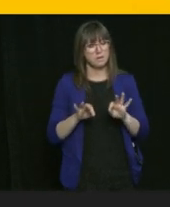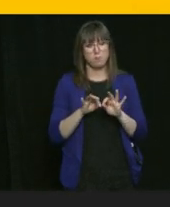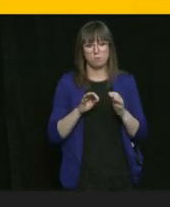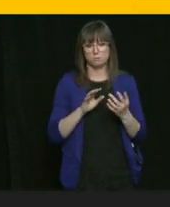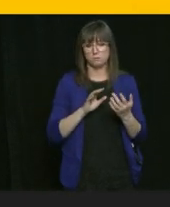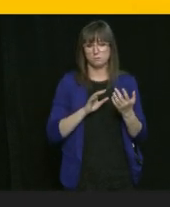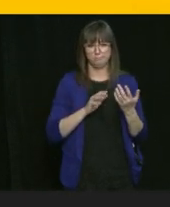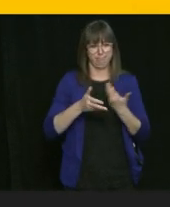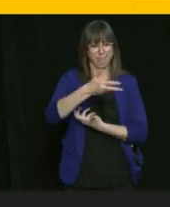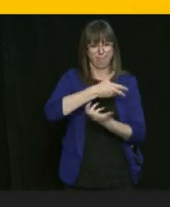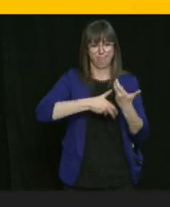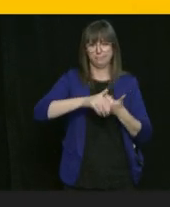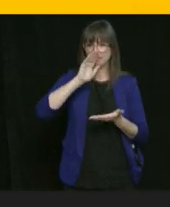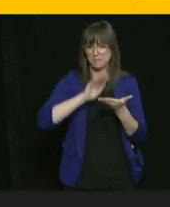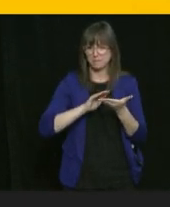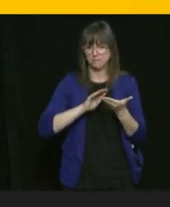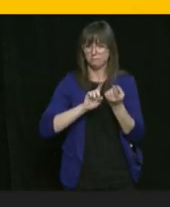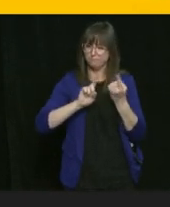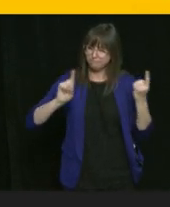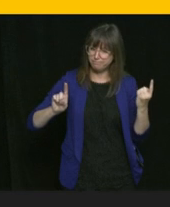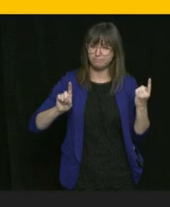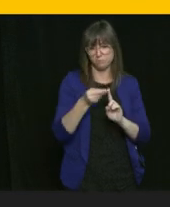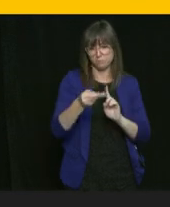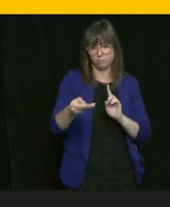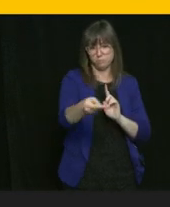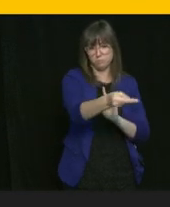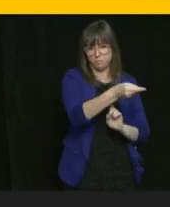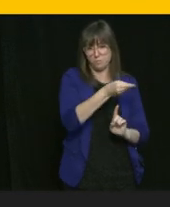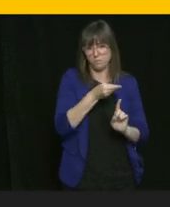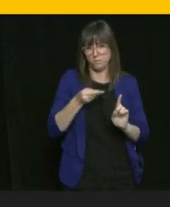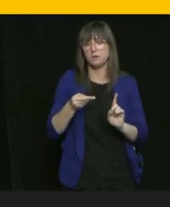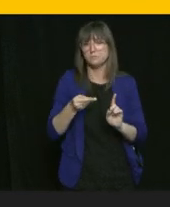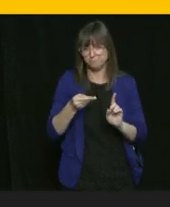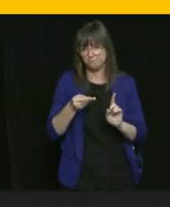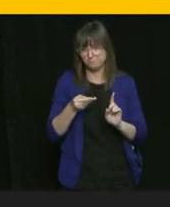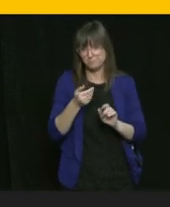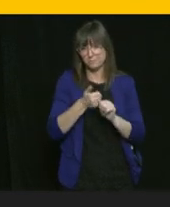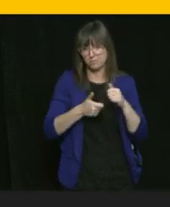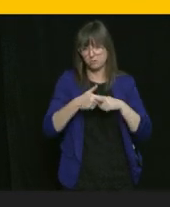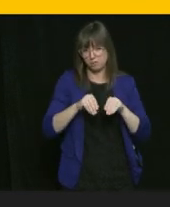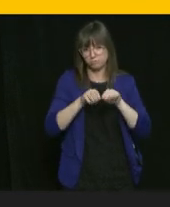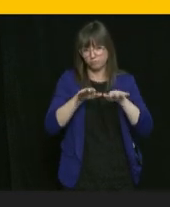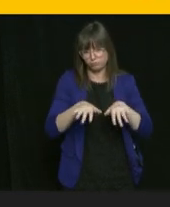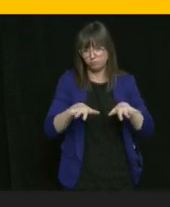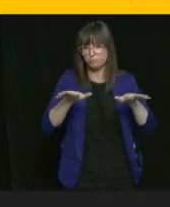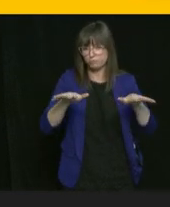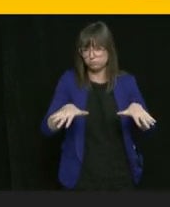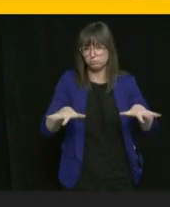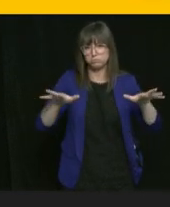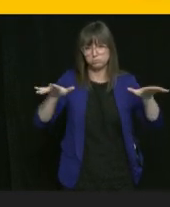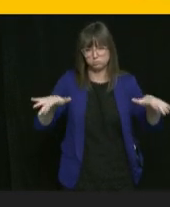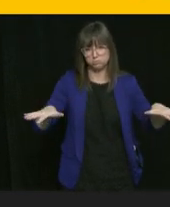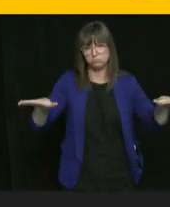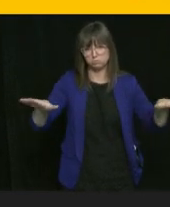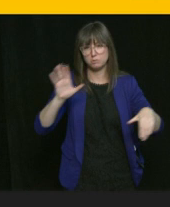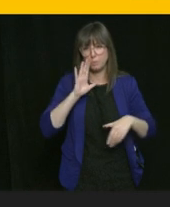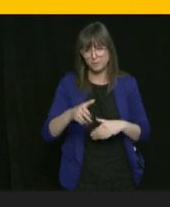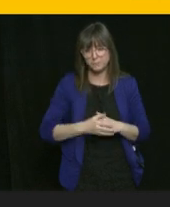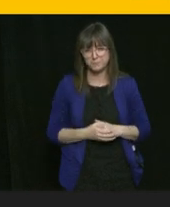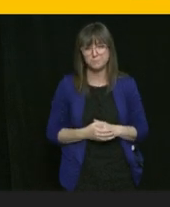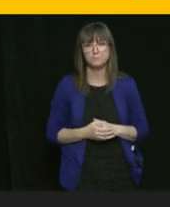contacts and limit opportunities for the virus to spread, generation of spread getting larger.